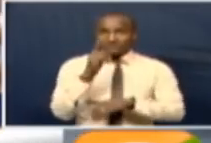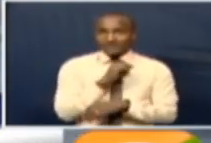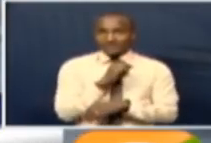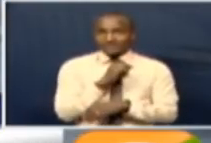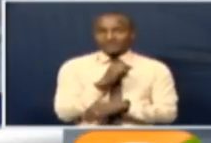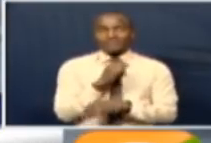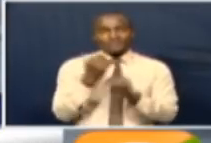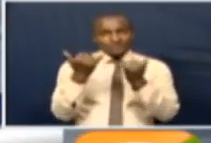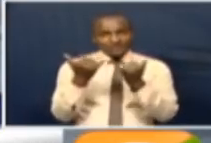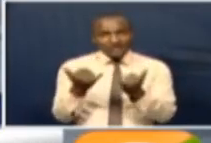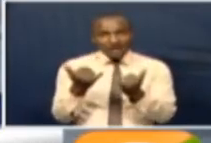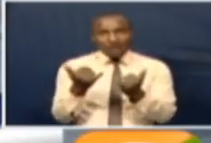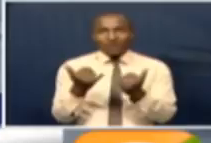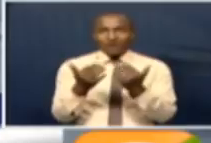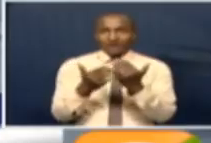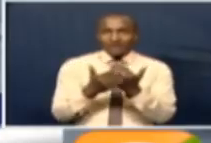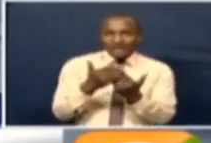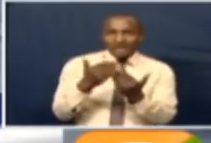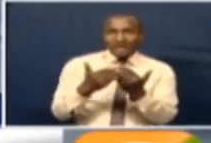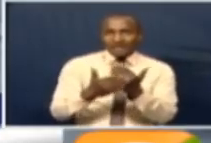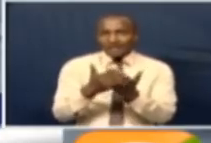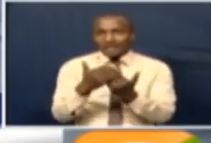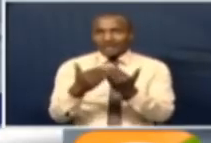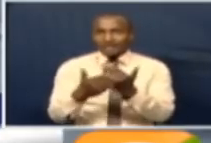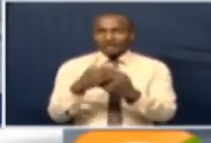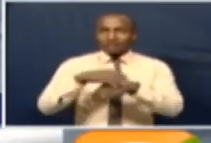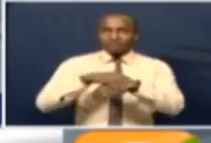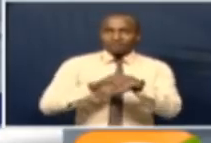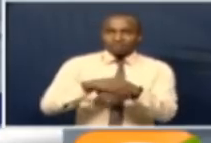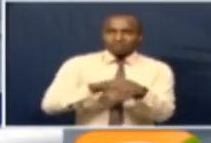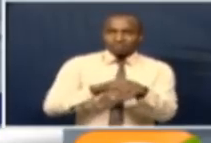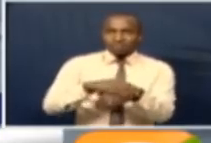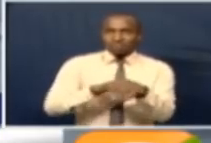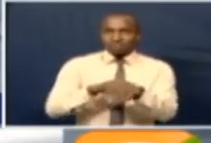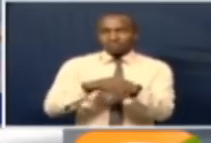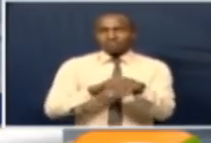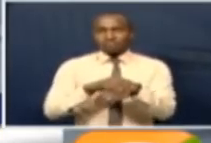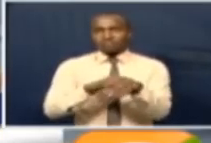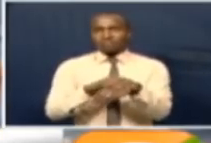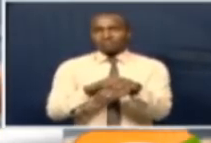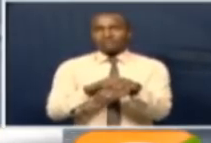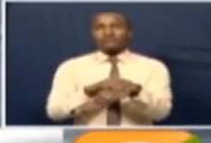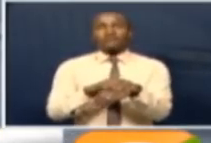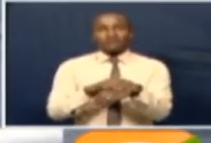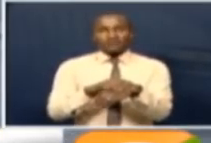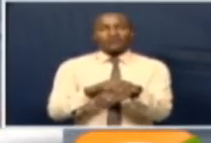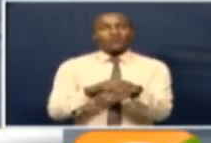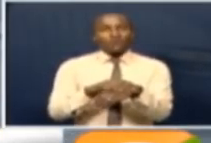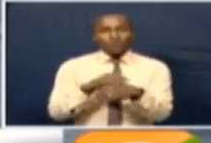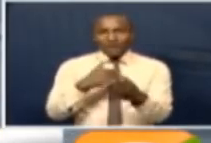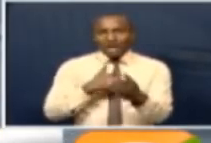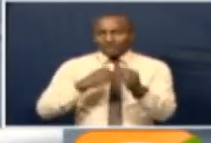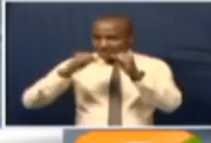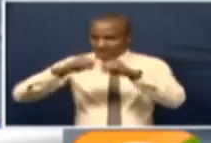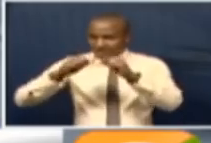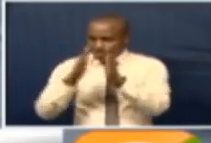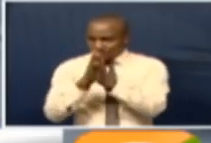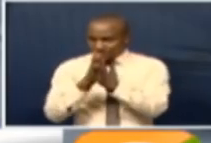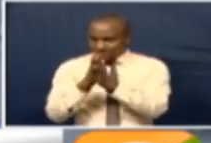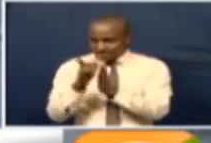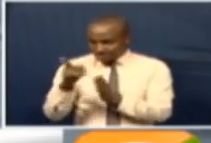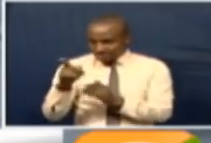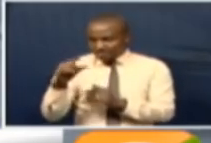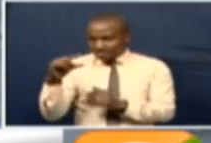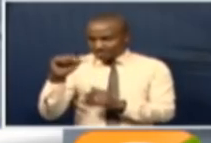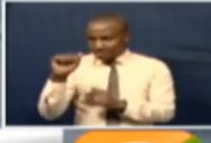through Mr. Cruz's clinic in occupational therapy. That's why we have an understanding with Gadoni here that Theuri